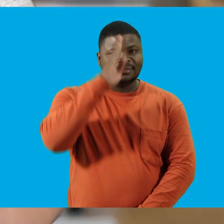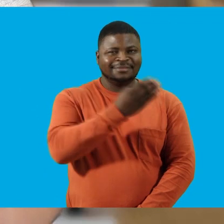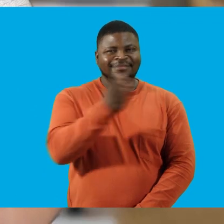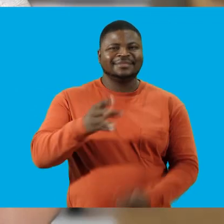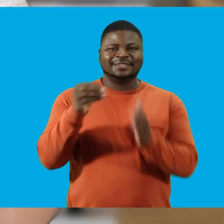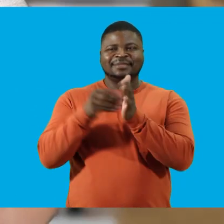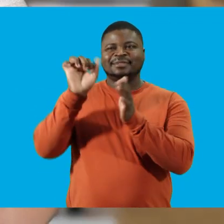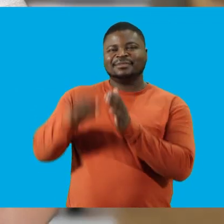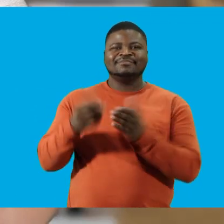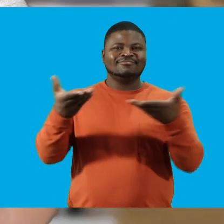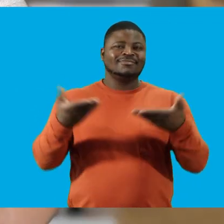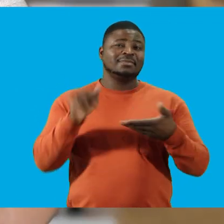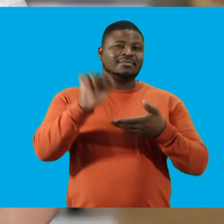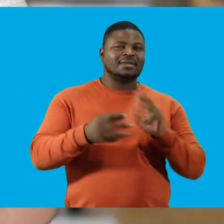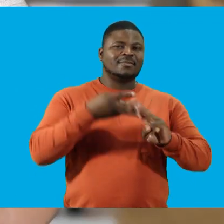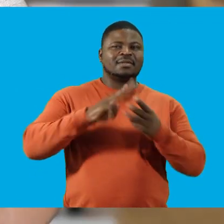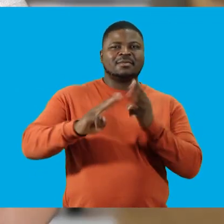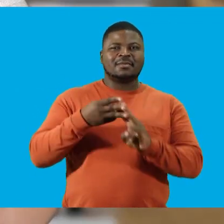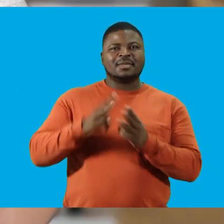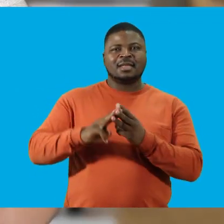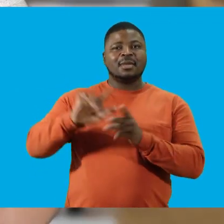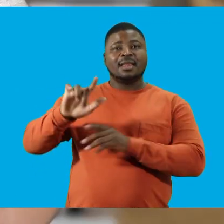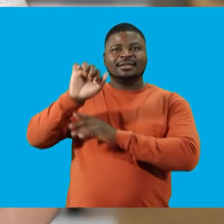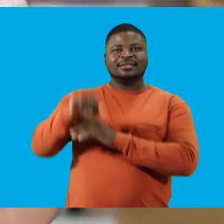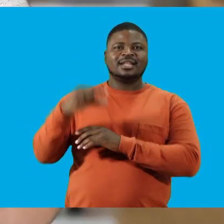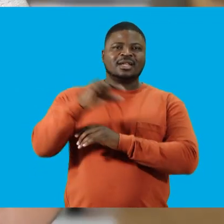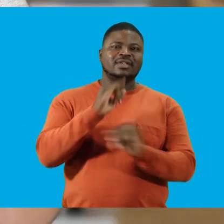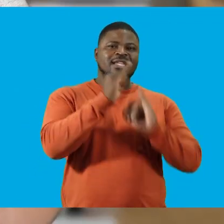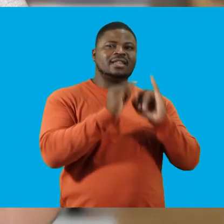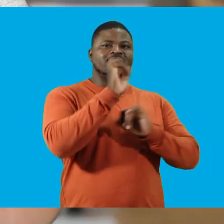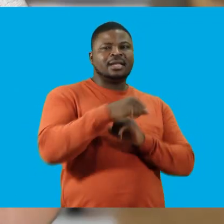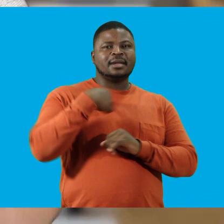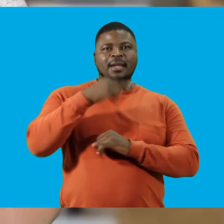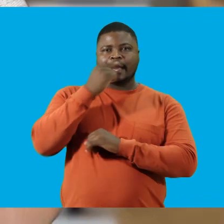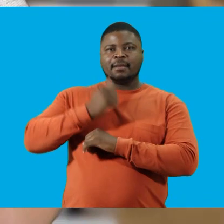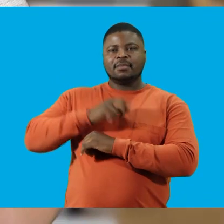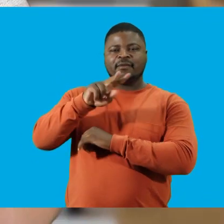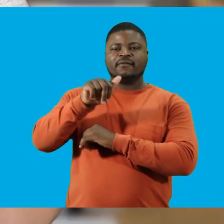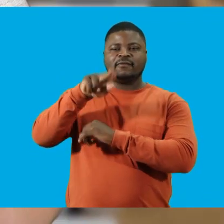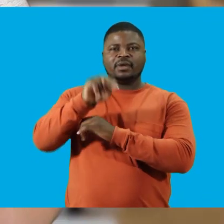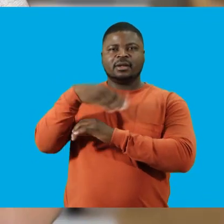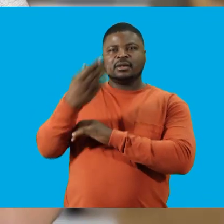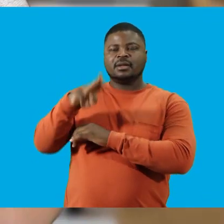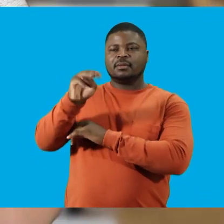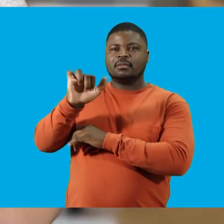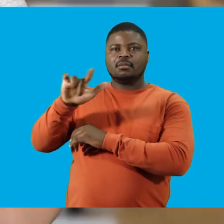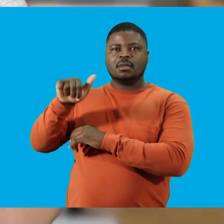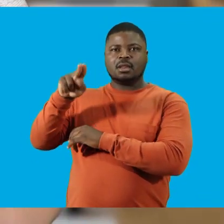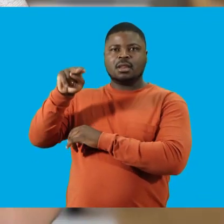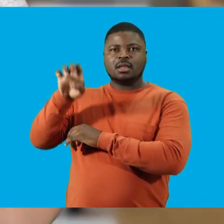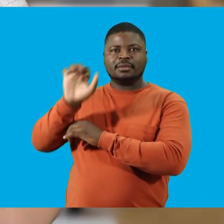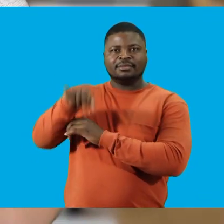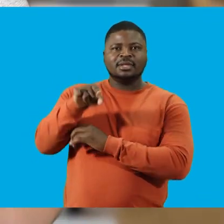Good day, learners. Welcome to Mathematical Literacy, Grade 11. I am Miss Nino Vermeulen, and today we will